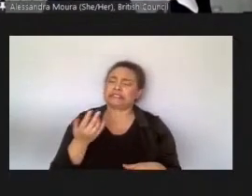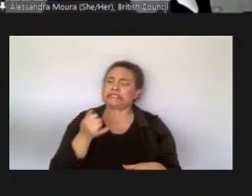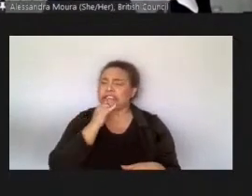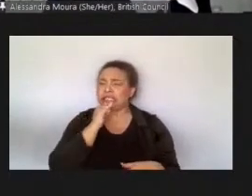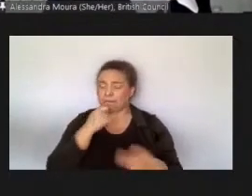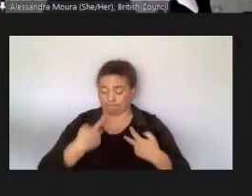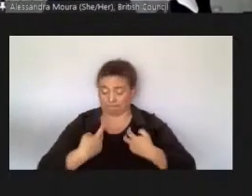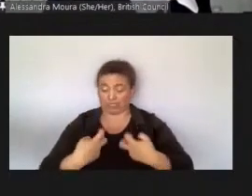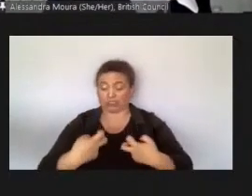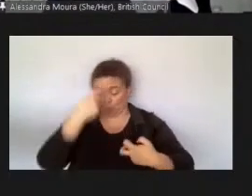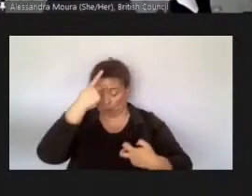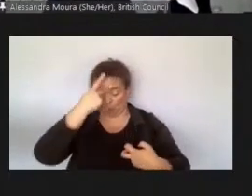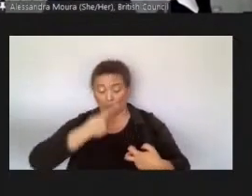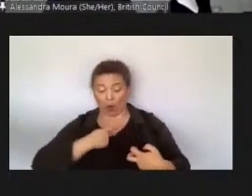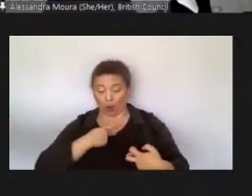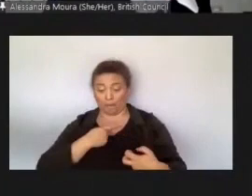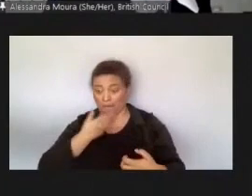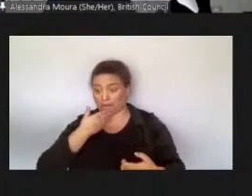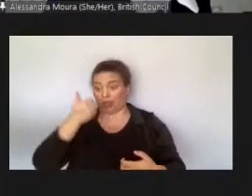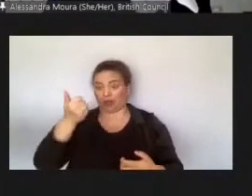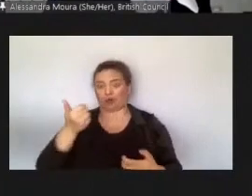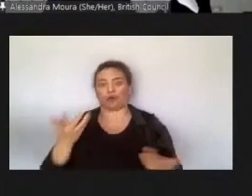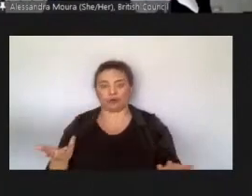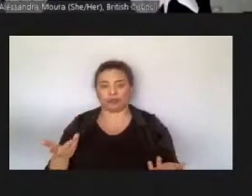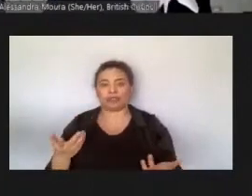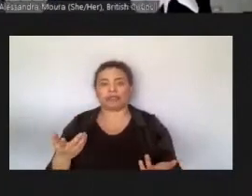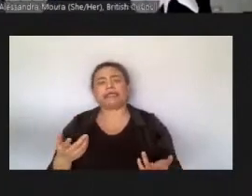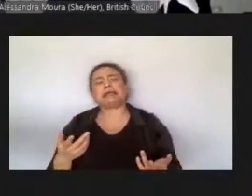has Jenny applied her understanding, Alessandra?